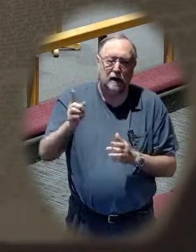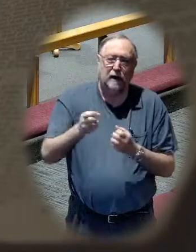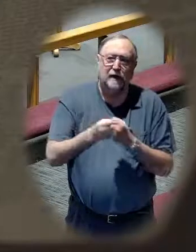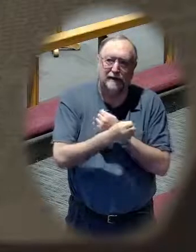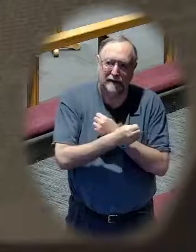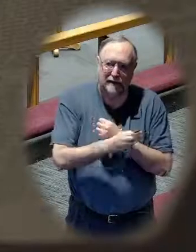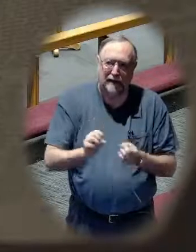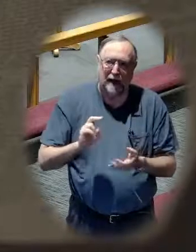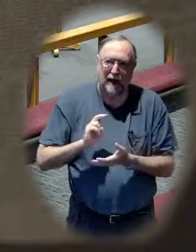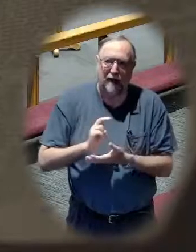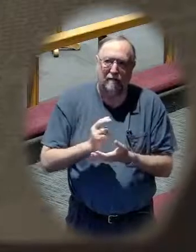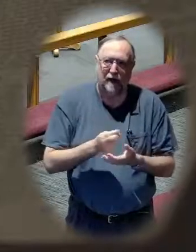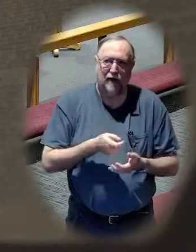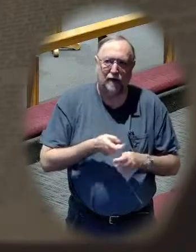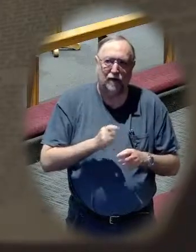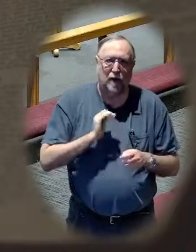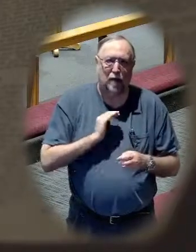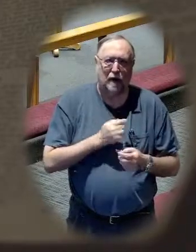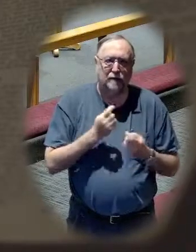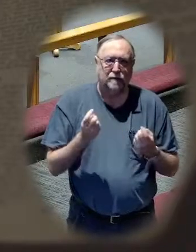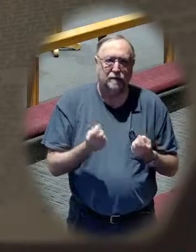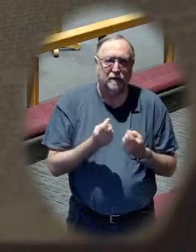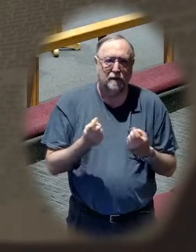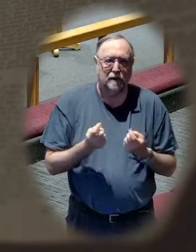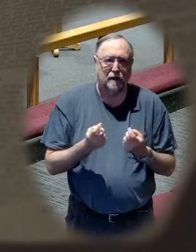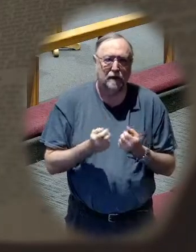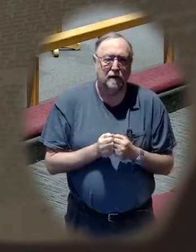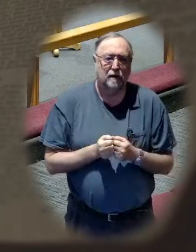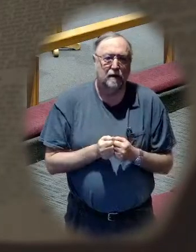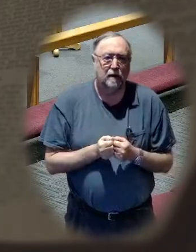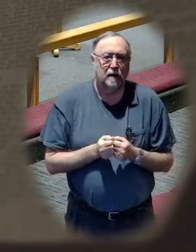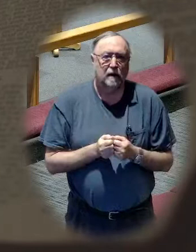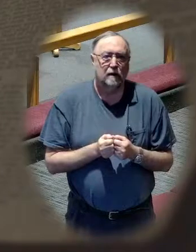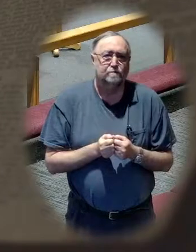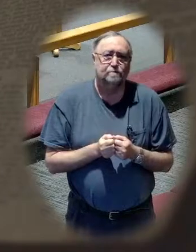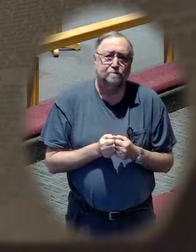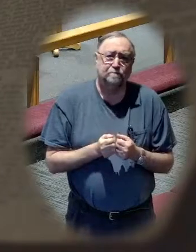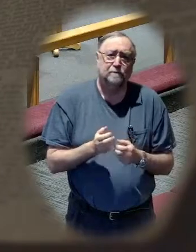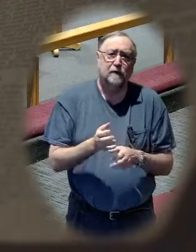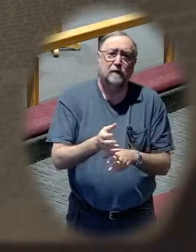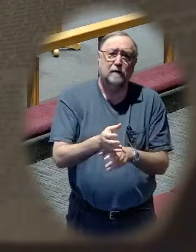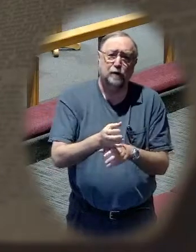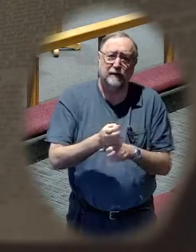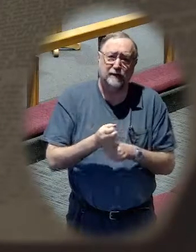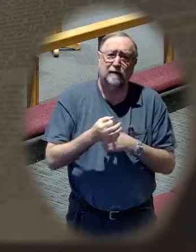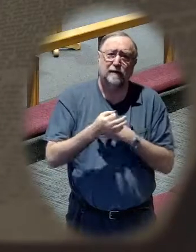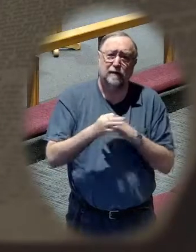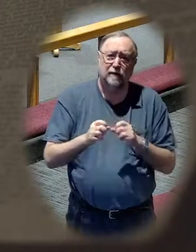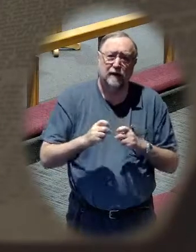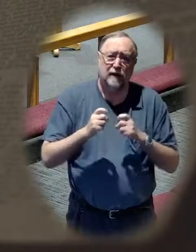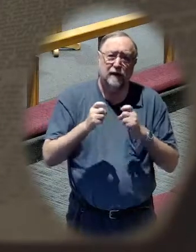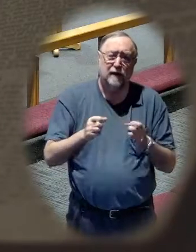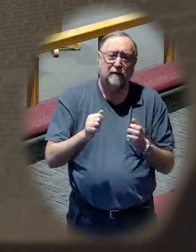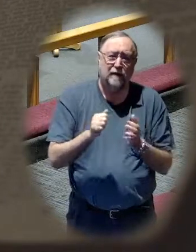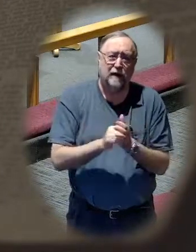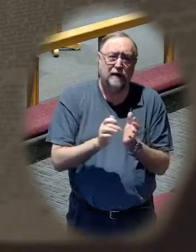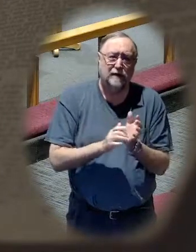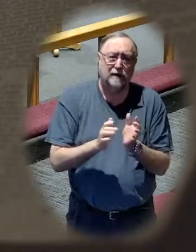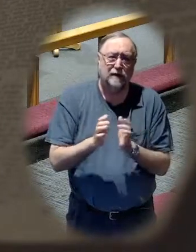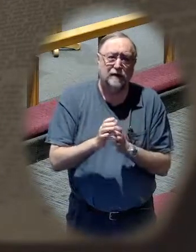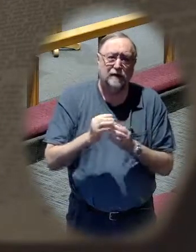our sins. Friends in Christ, receive the free gift that Jesus offers, the forgiveness of